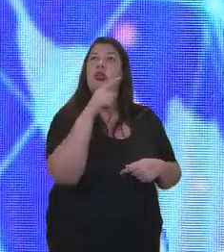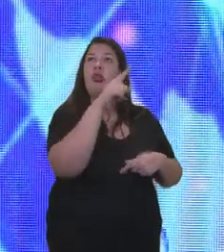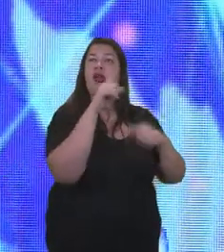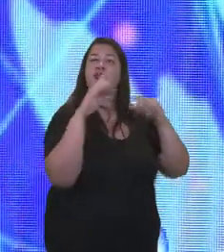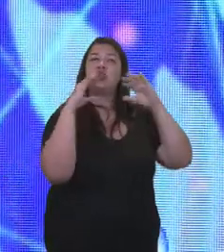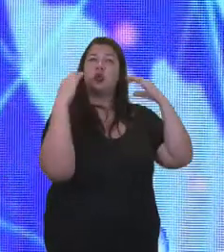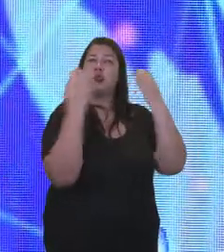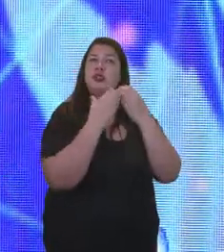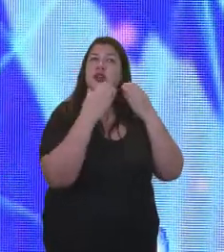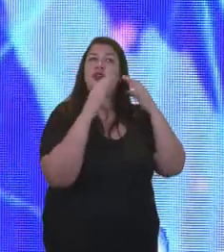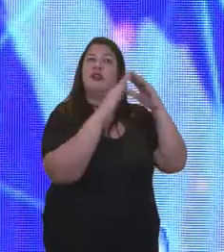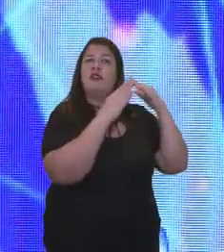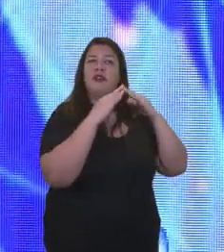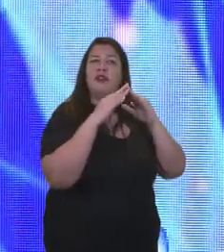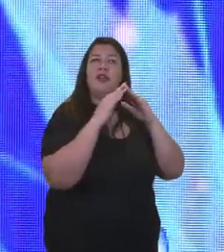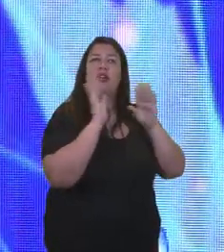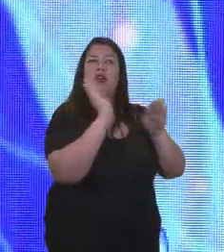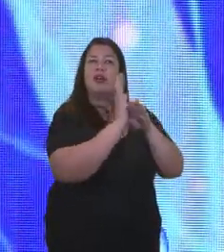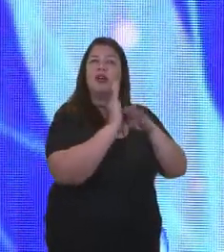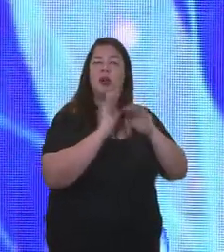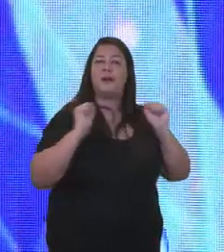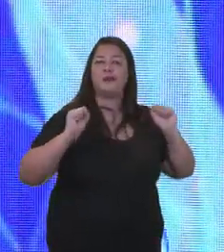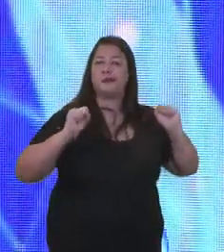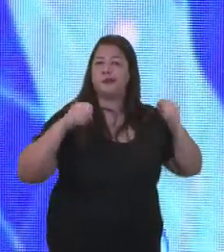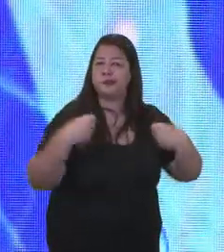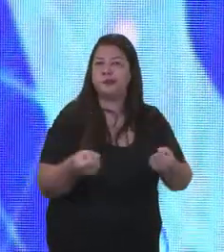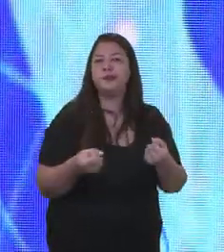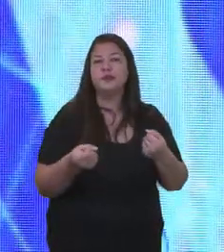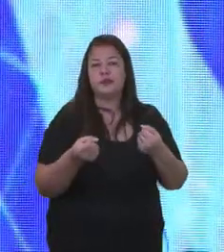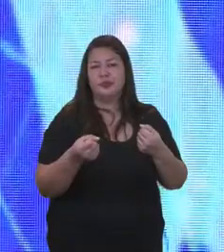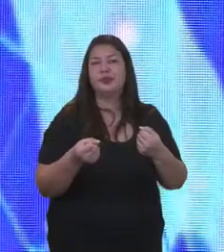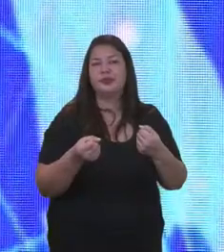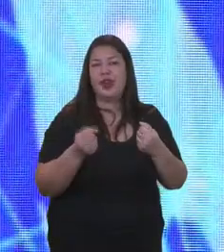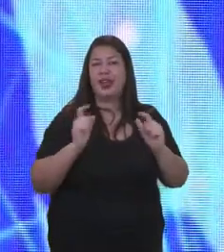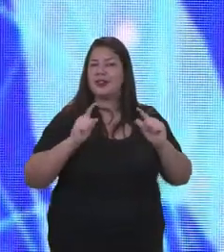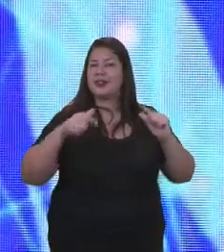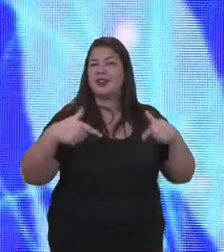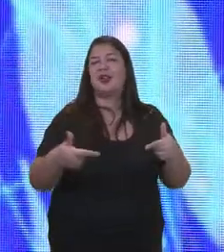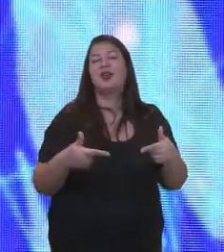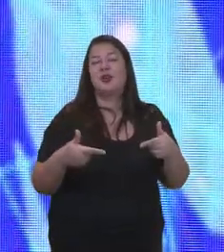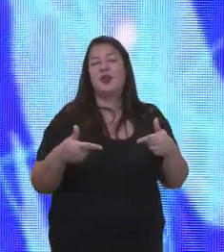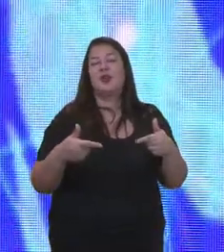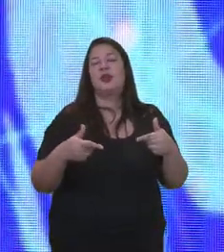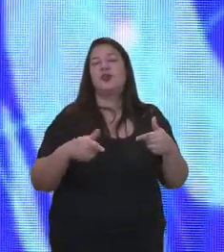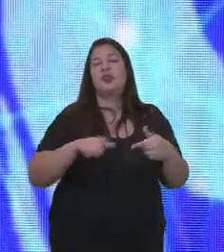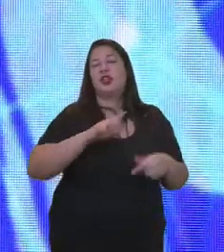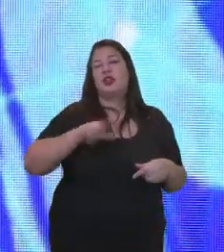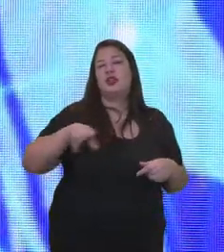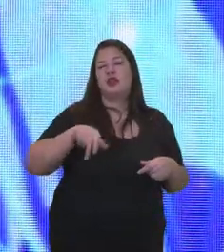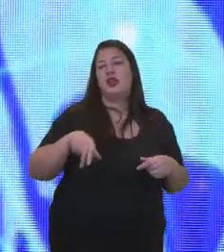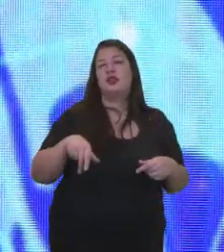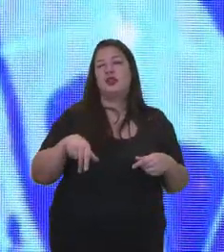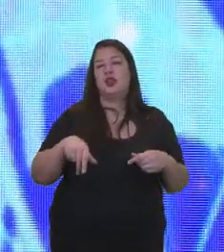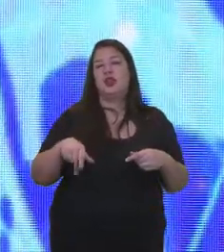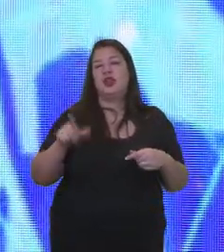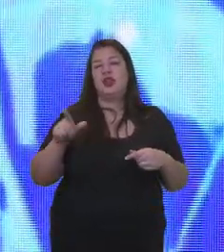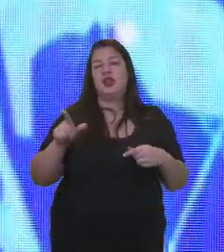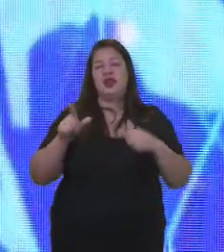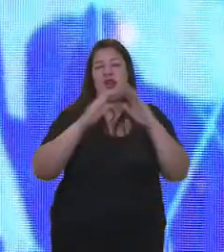the slums and the communities becomes action. Because my action, even if it's